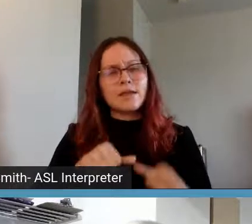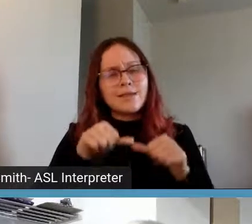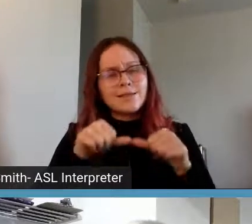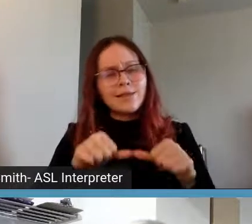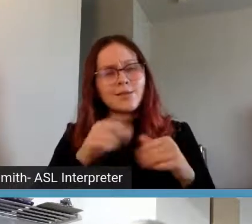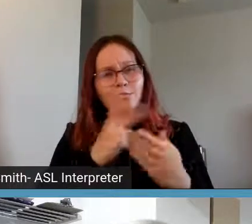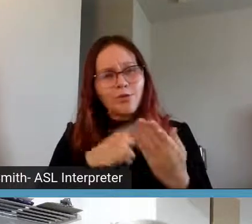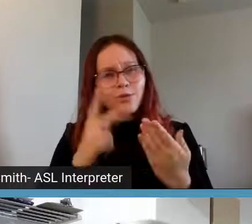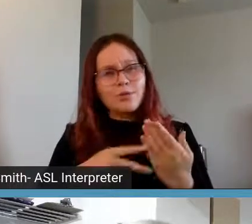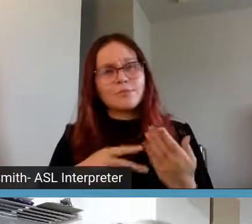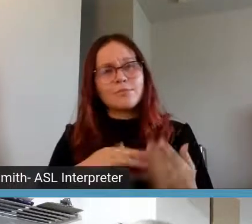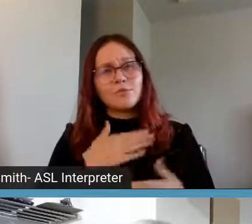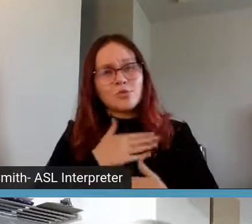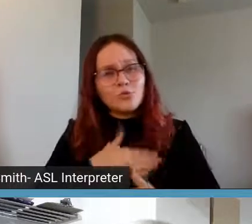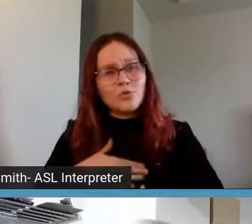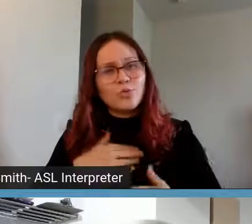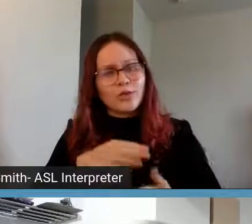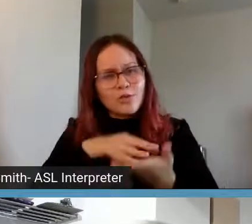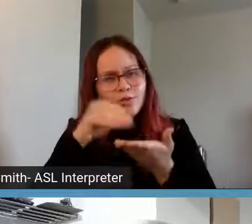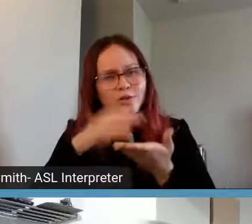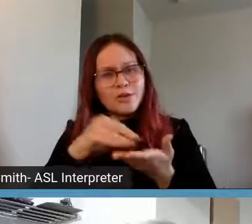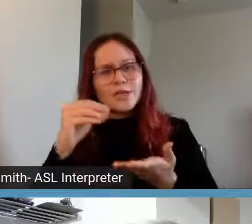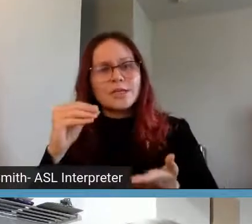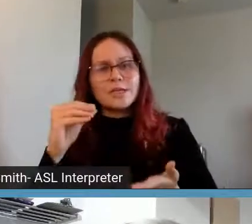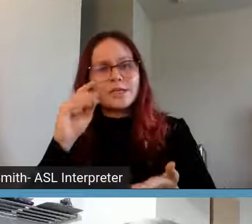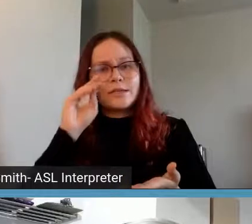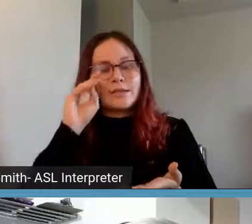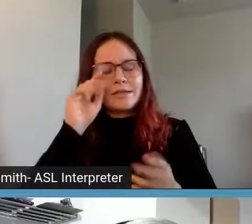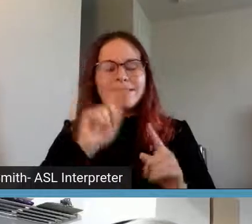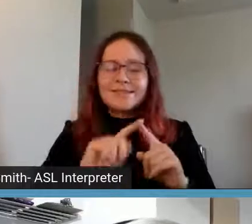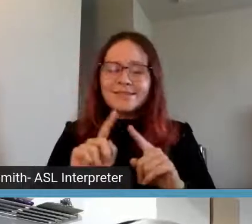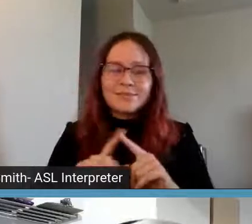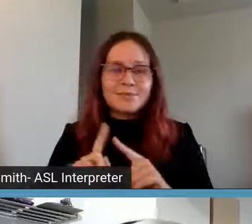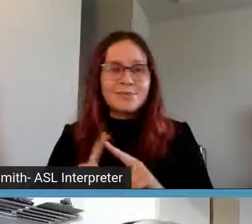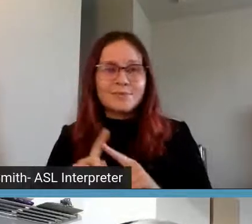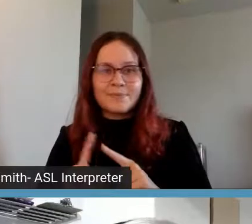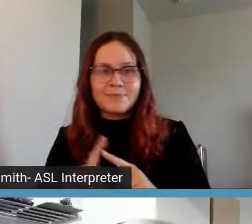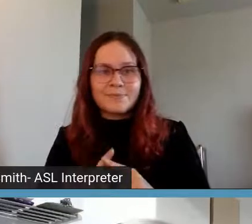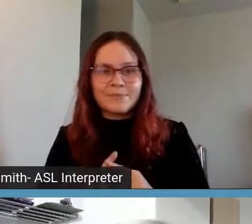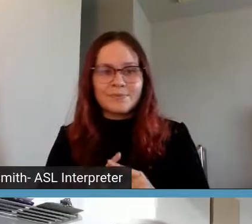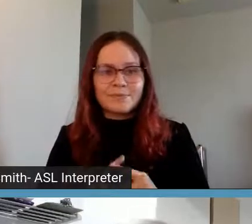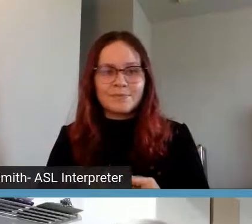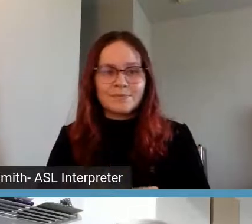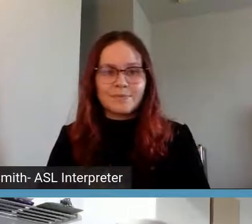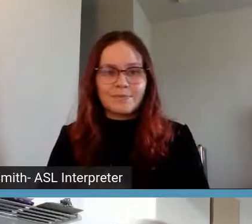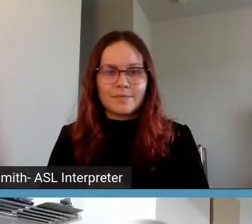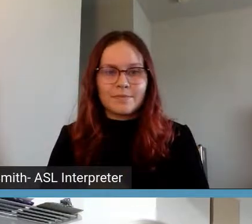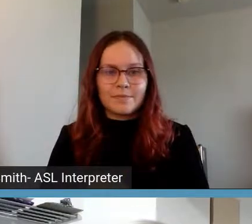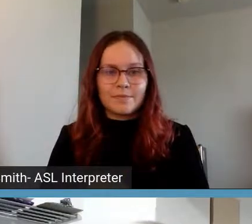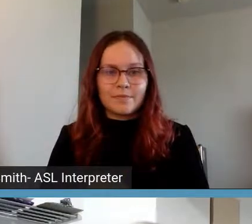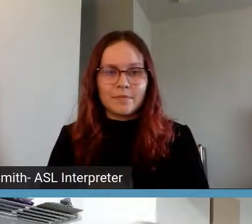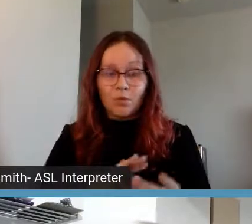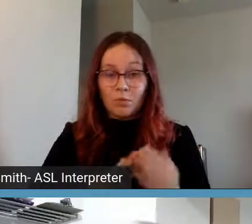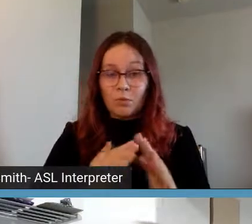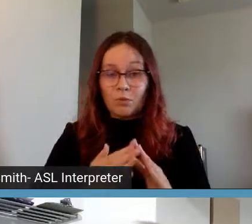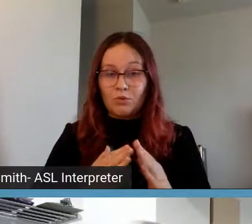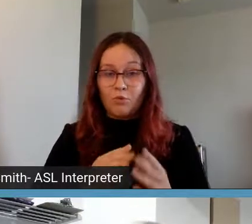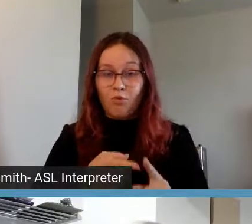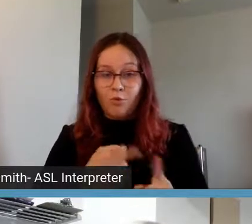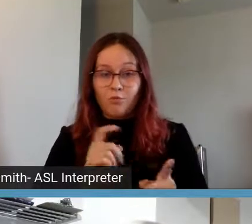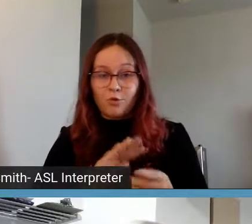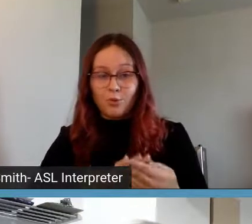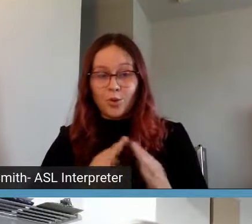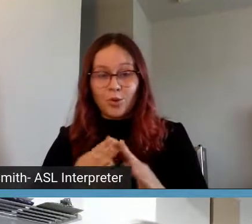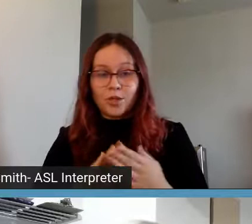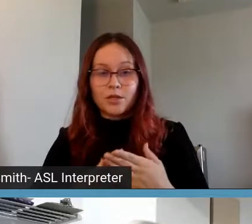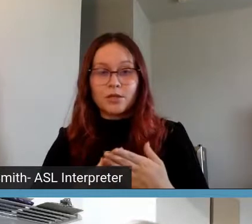content. We love learning about things that we weren't necessarily learning about in our own communities. And so, we